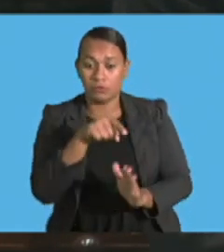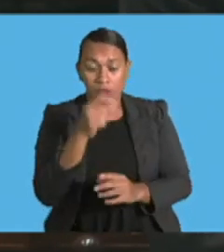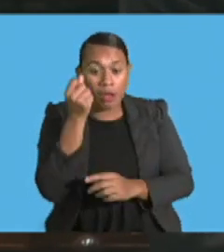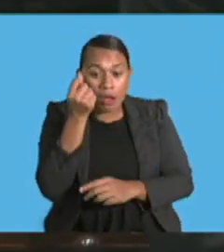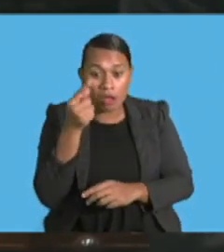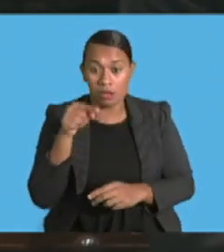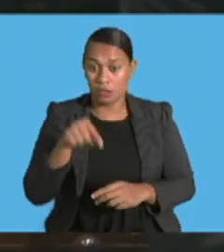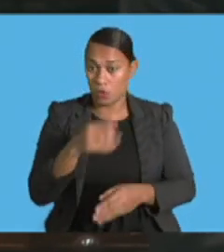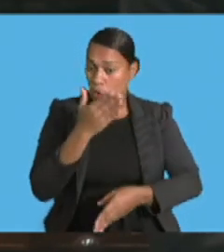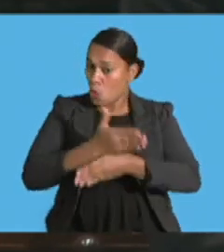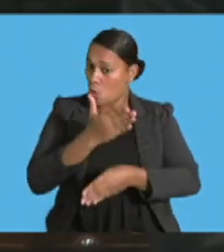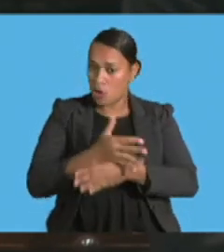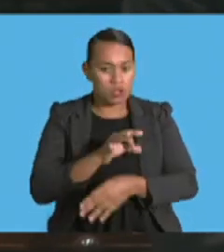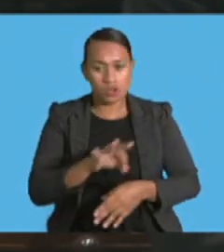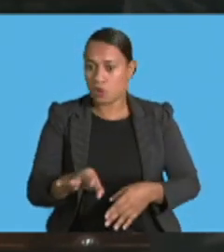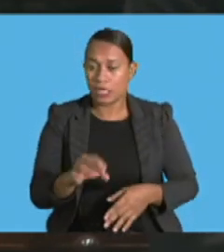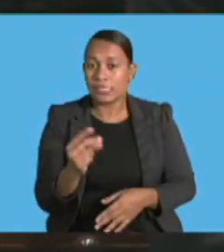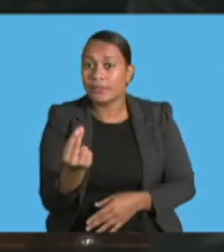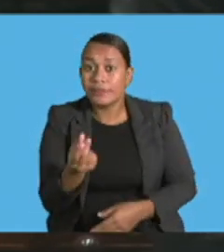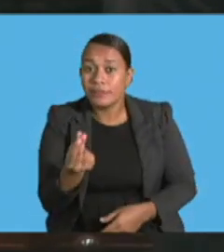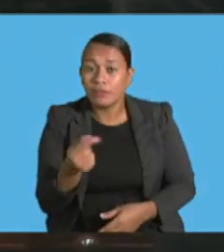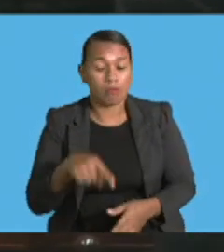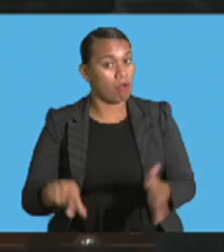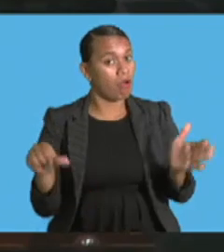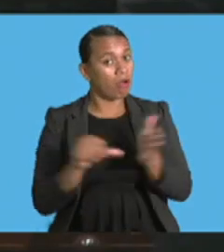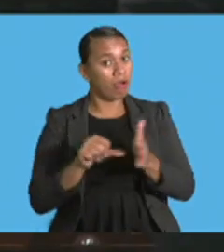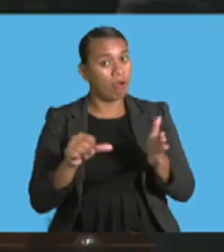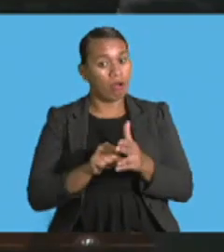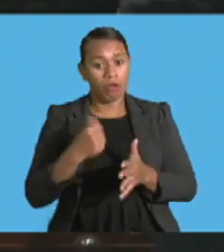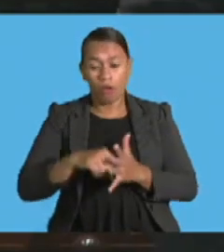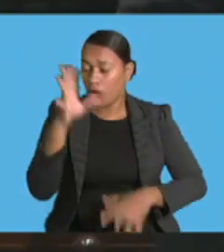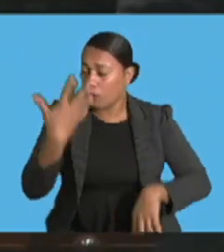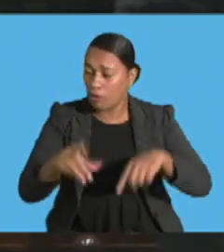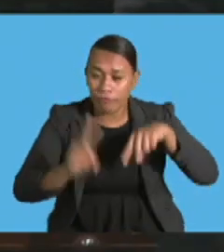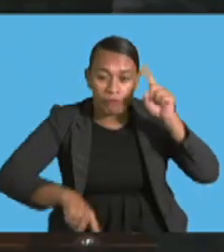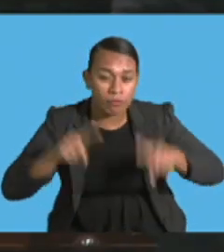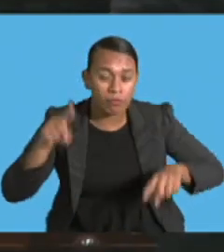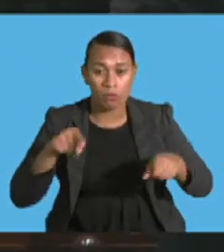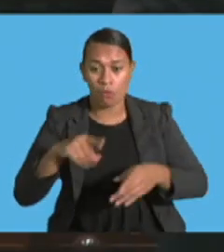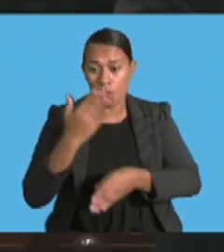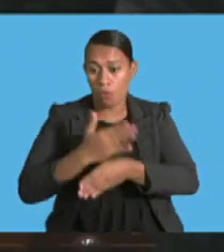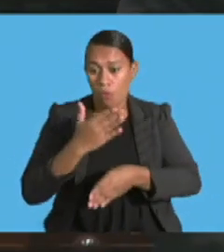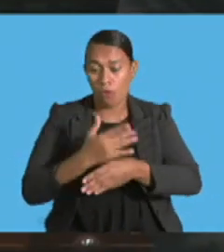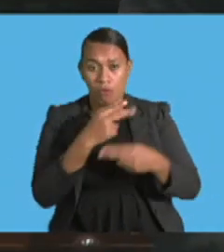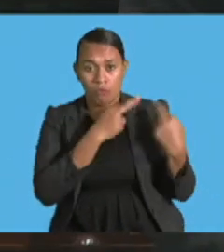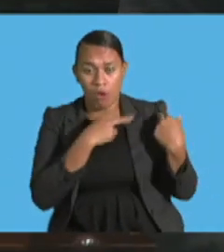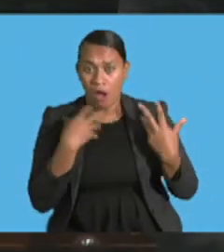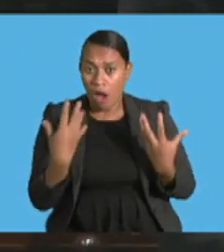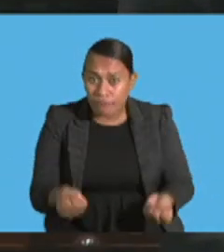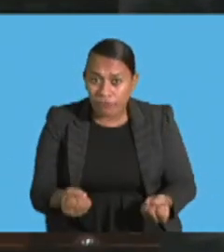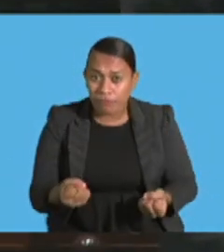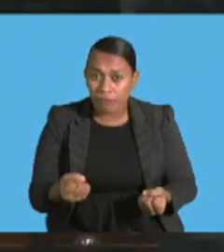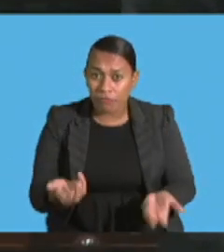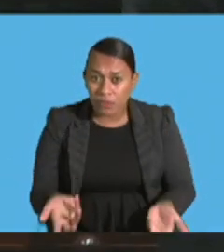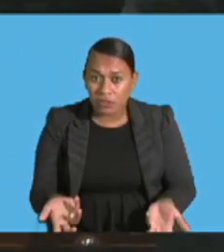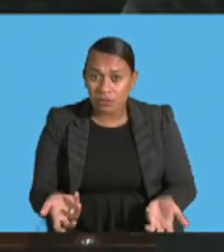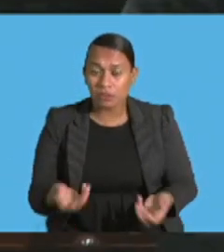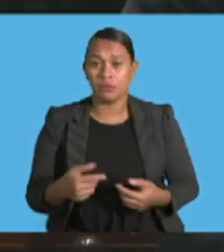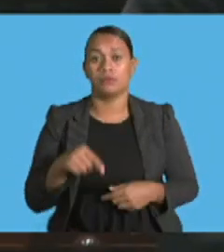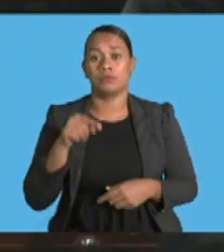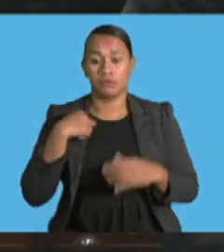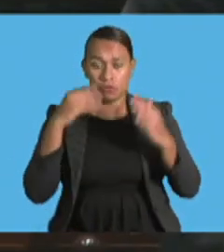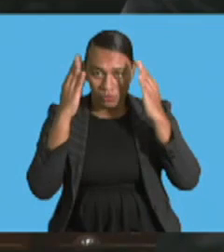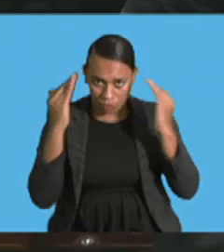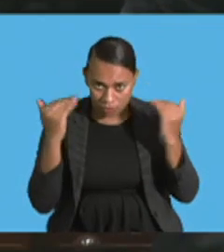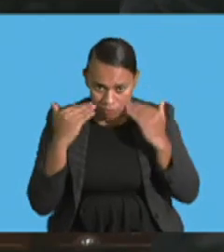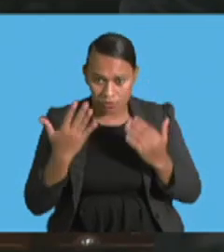of Environment is doing. Yes. Mr. Speaker say, in addition to this, listen, Mr. Speaker say, in addition to